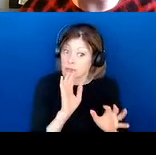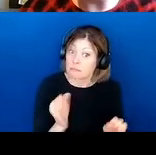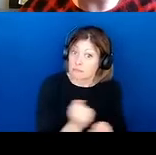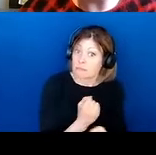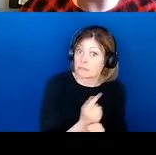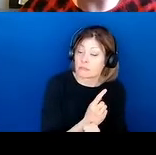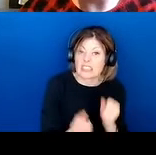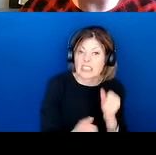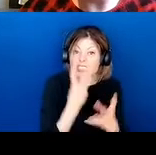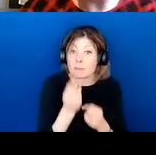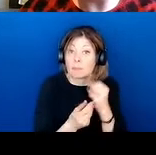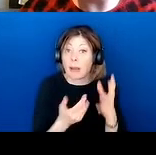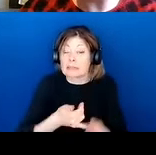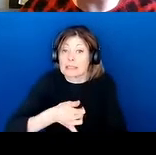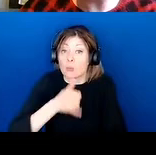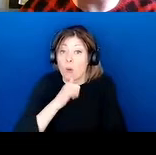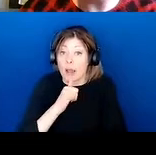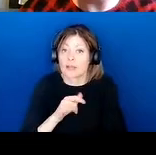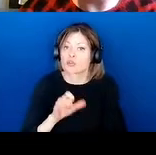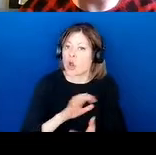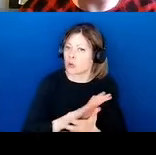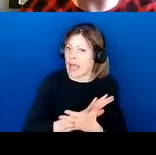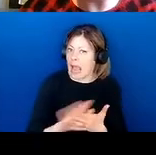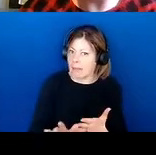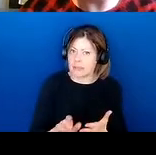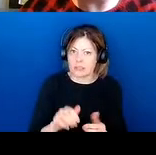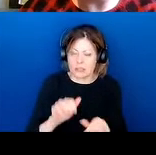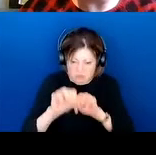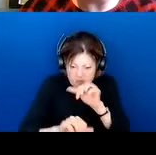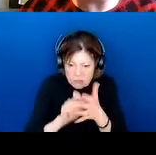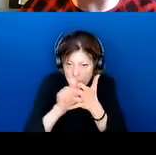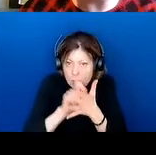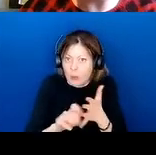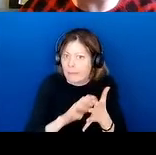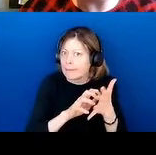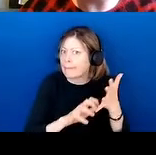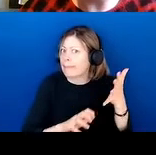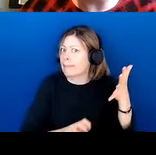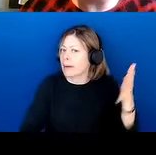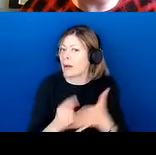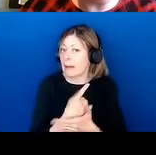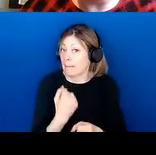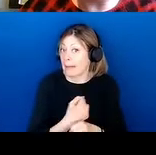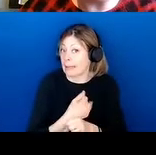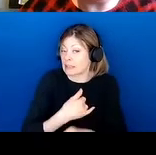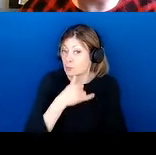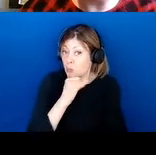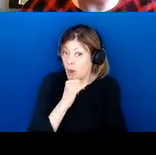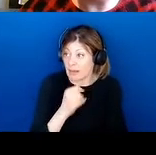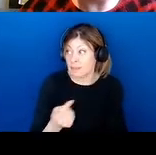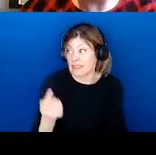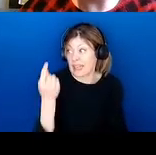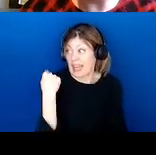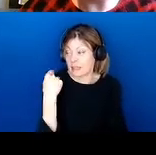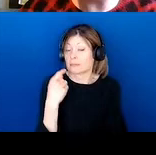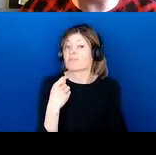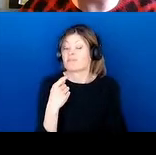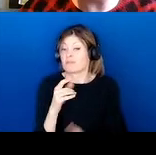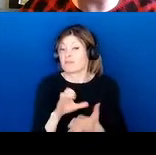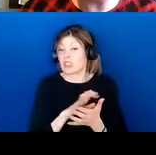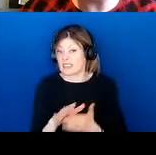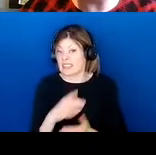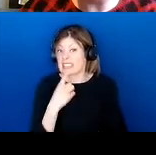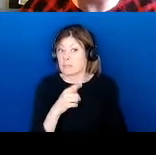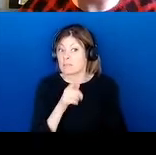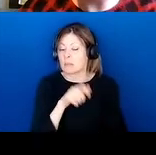wrote a long account of the winemaking process, but warned that people were prejudiced, then as now, against English